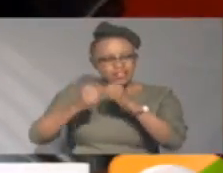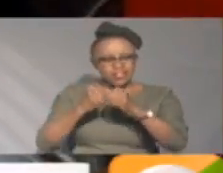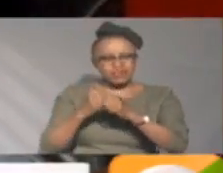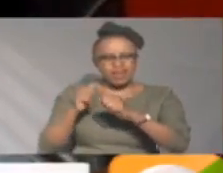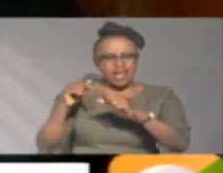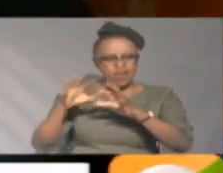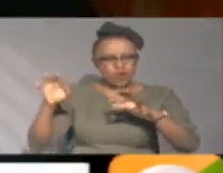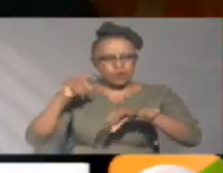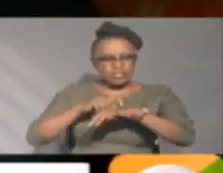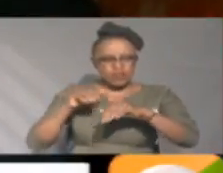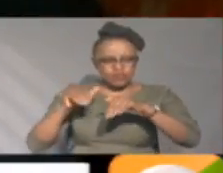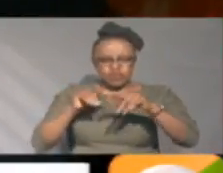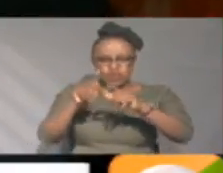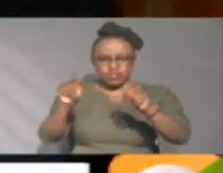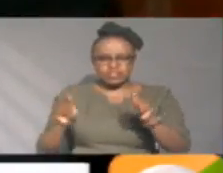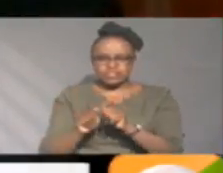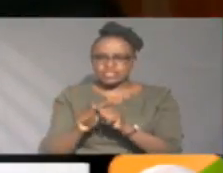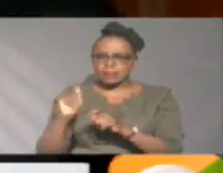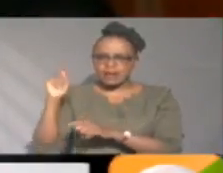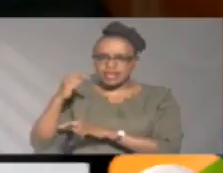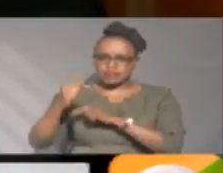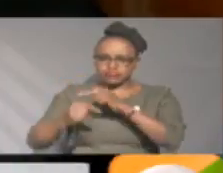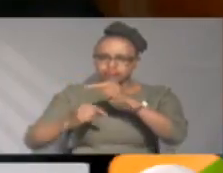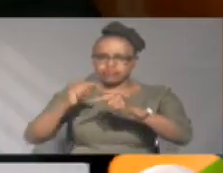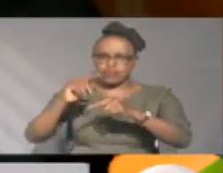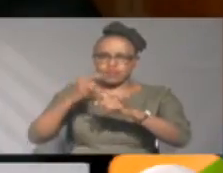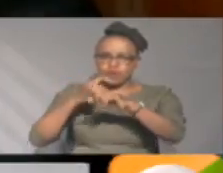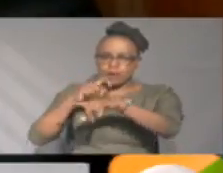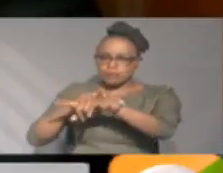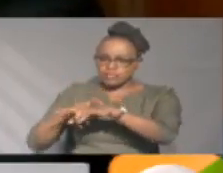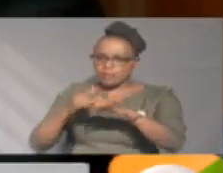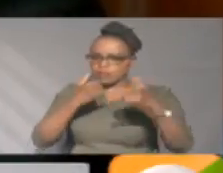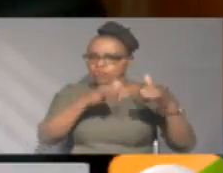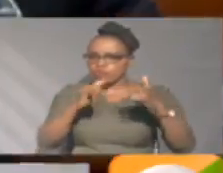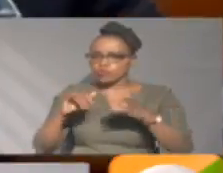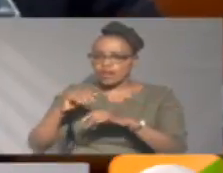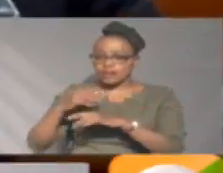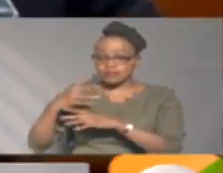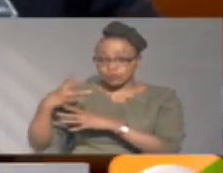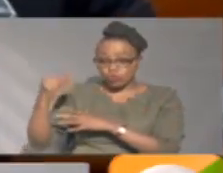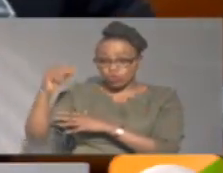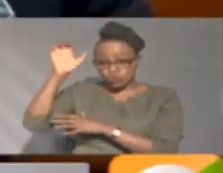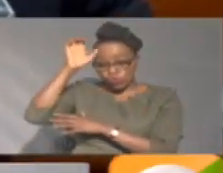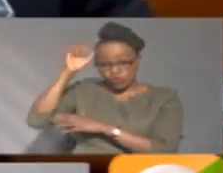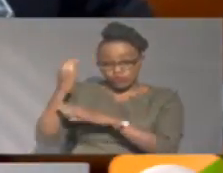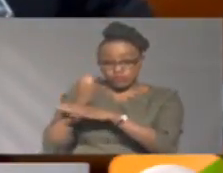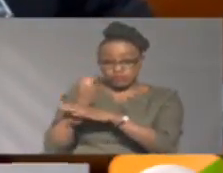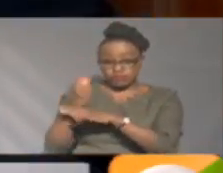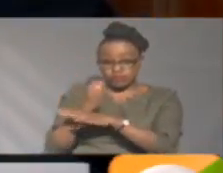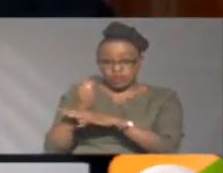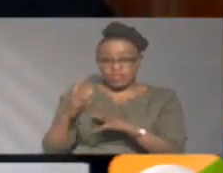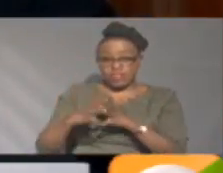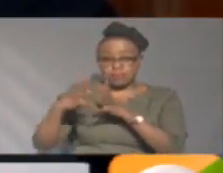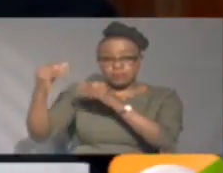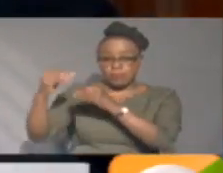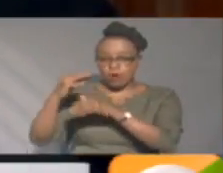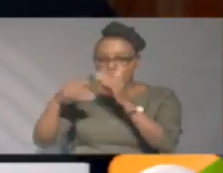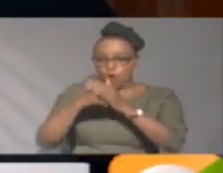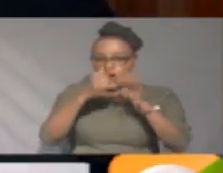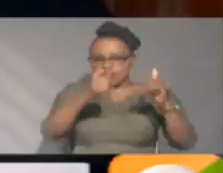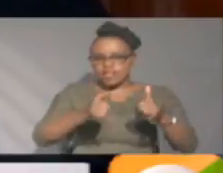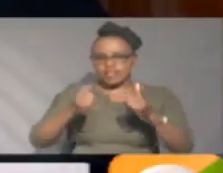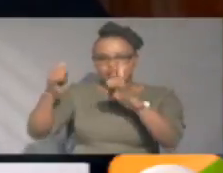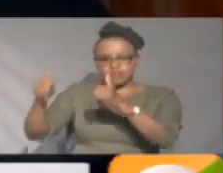having followed Team Kenya's progression from when they went to trials in Eldoret to training to departures, those